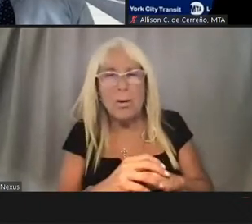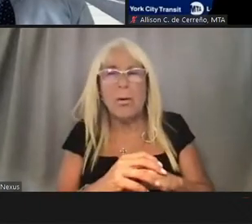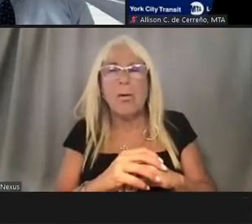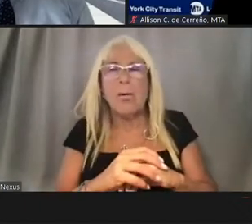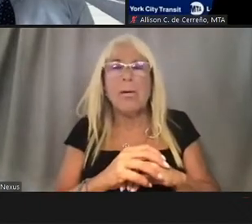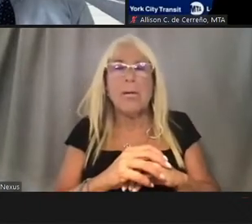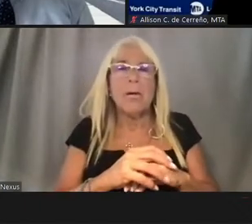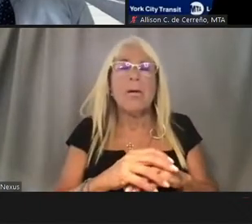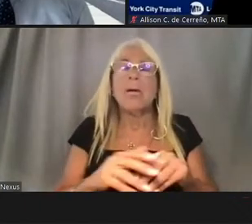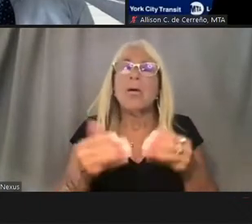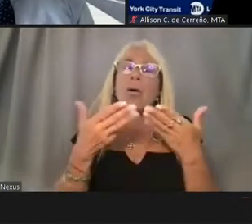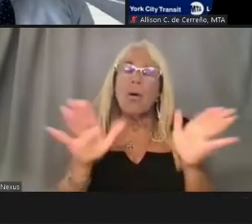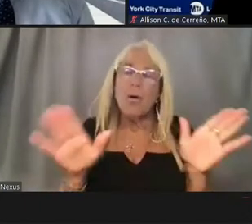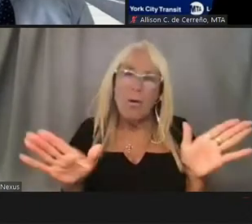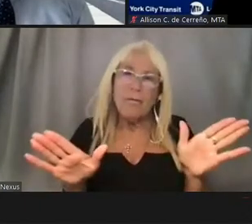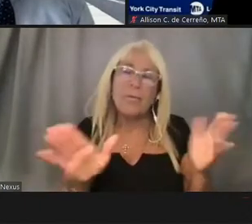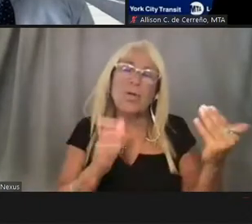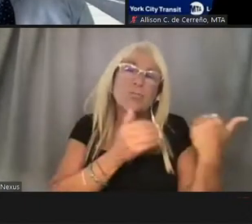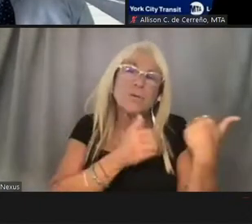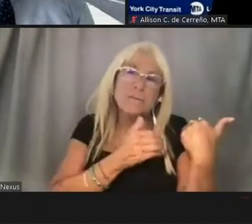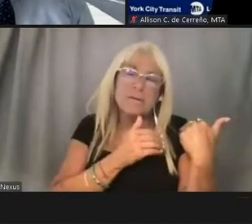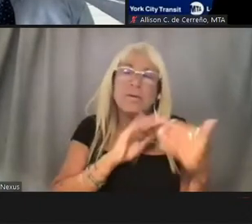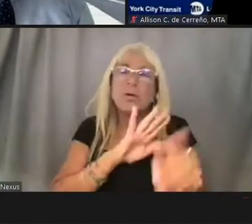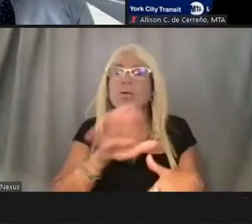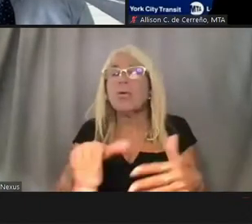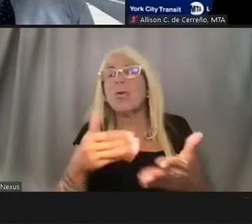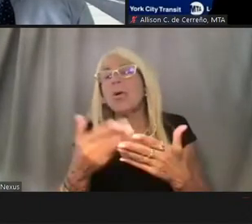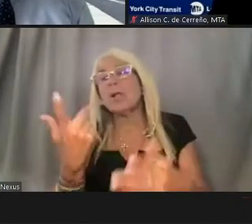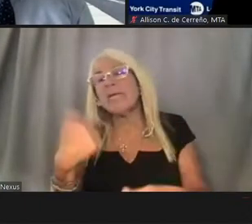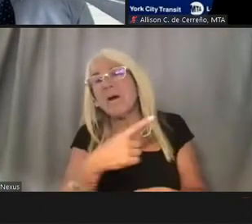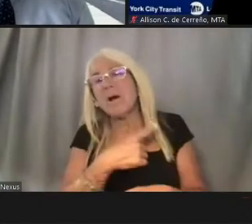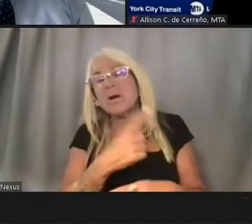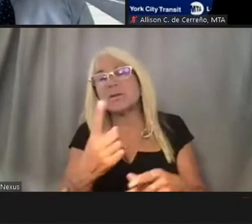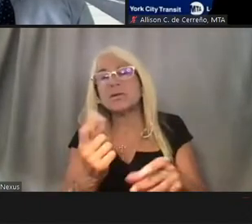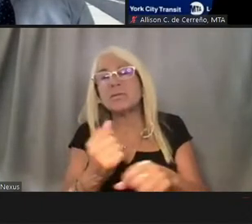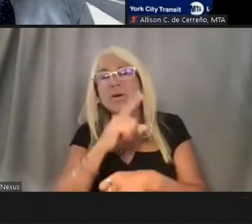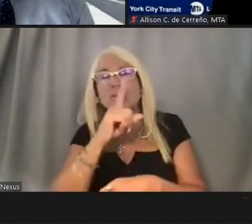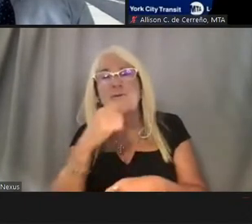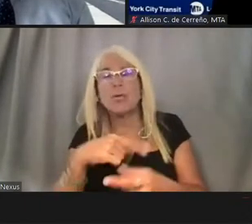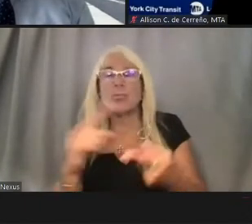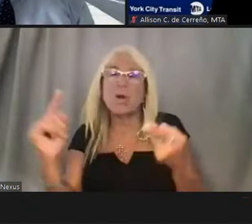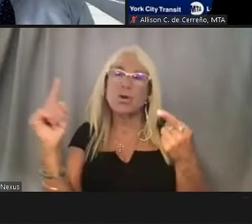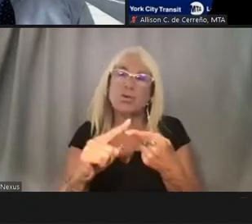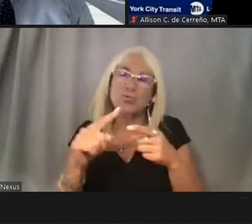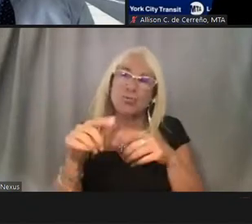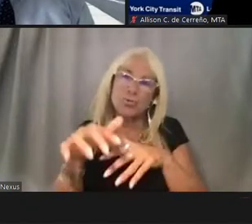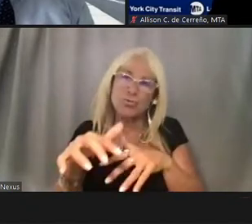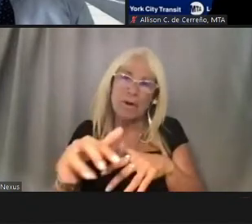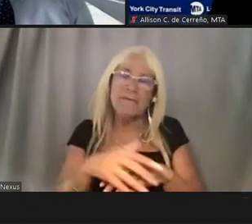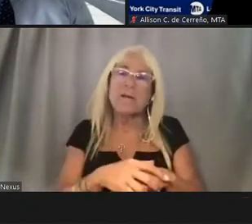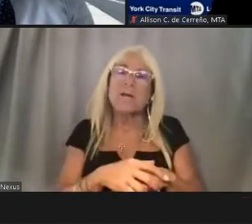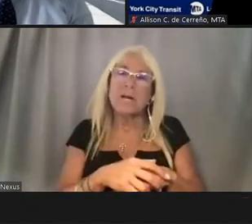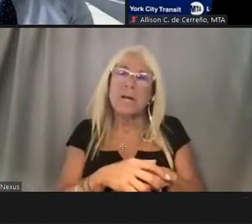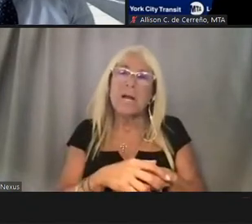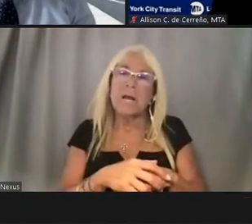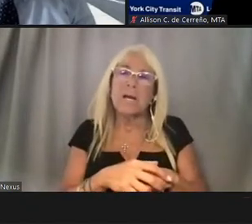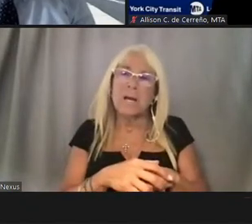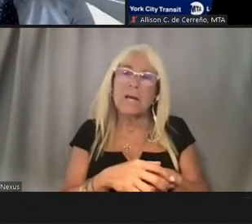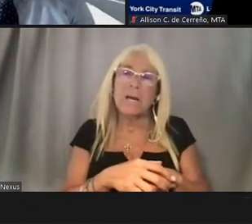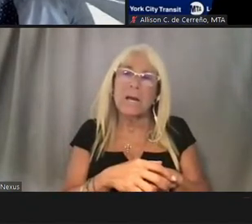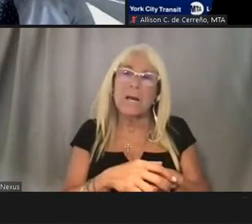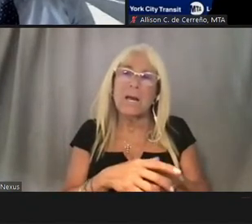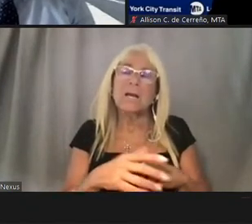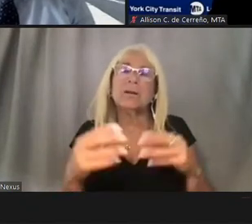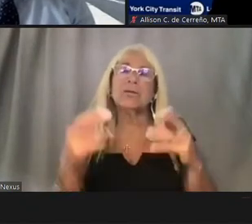really overall the responsibility of all of us to ensure that we reduce traffic and really come to the terms with what we pass